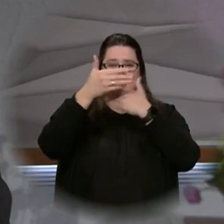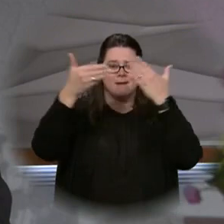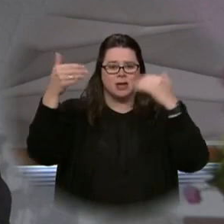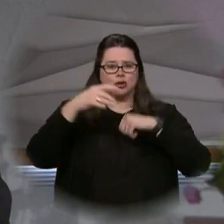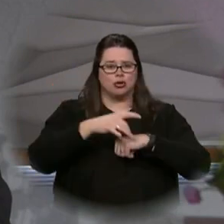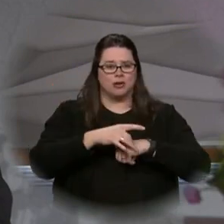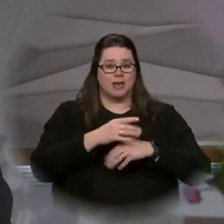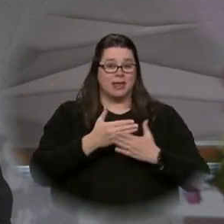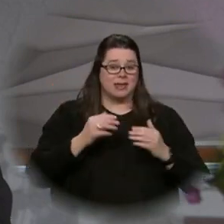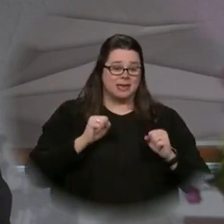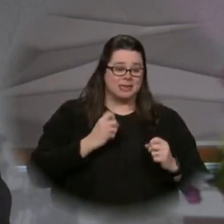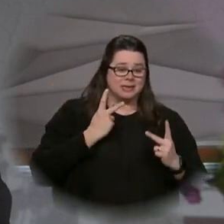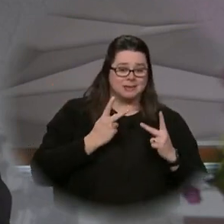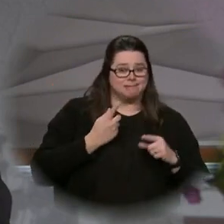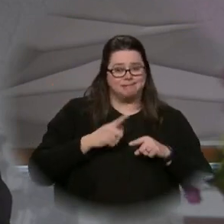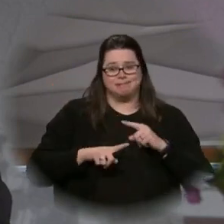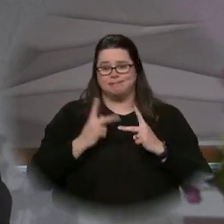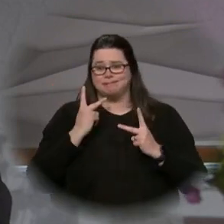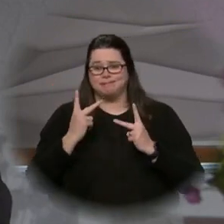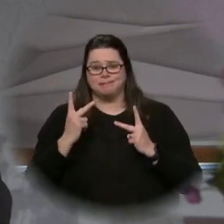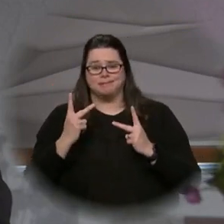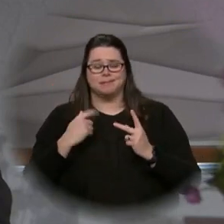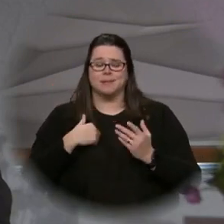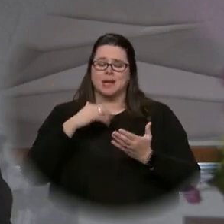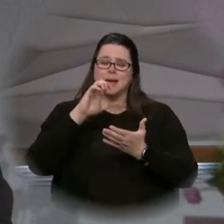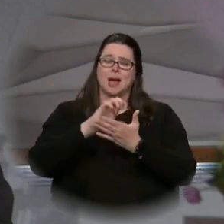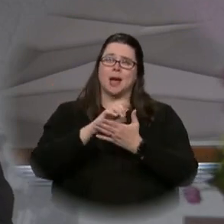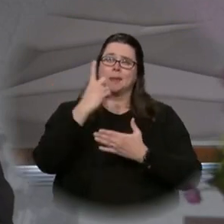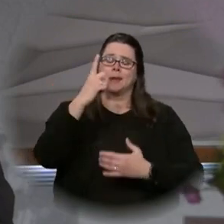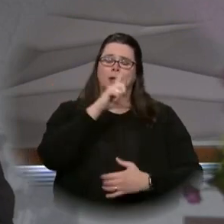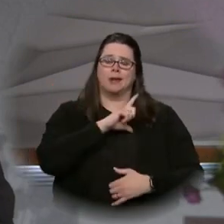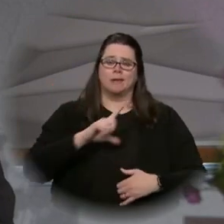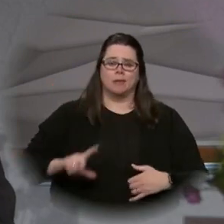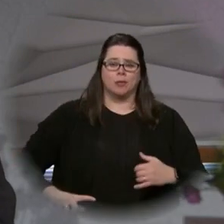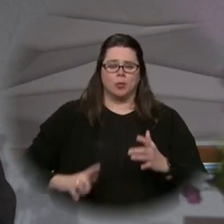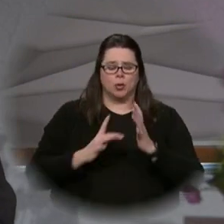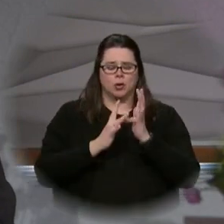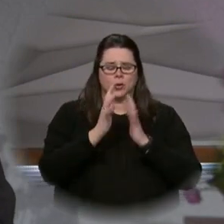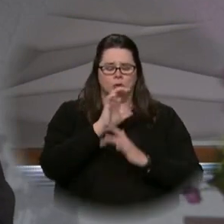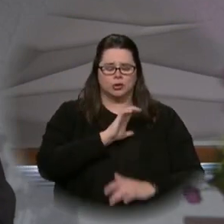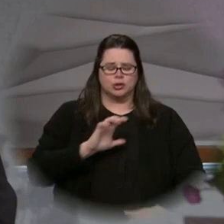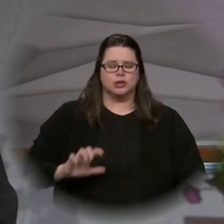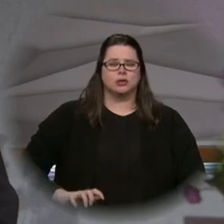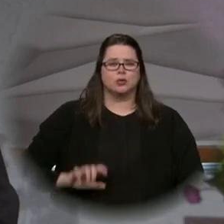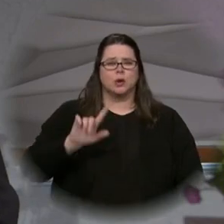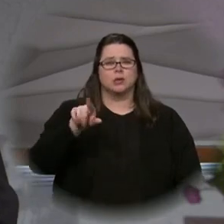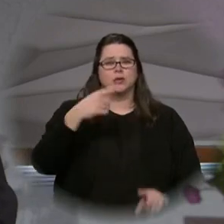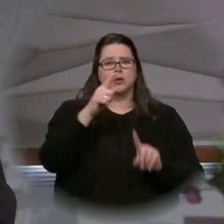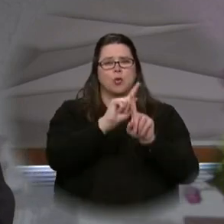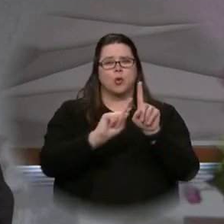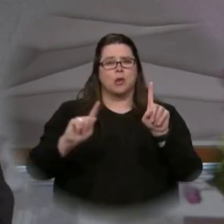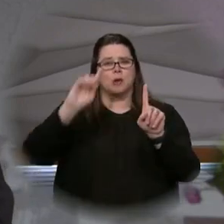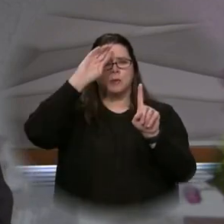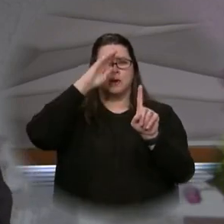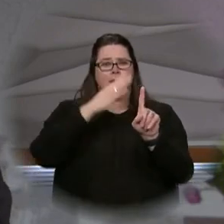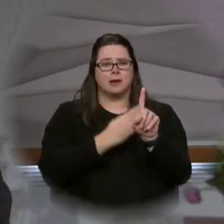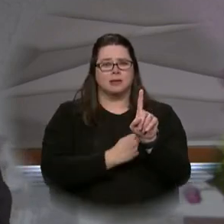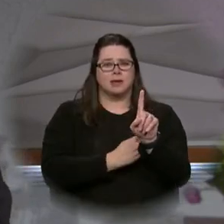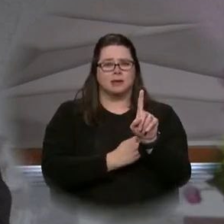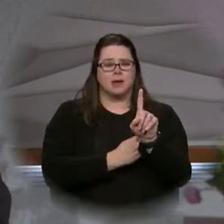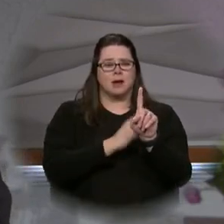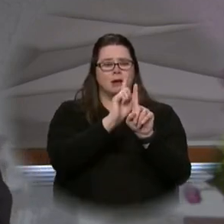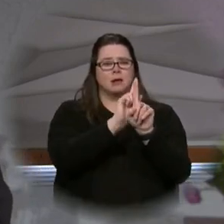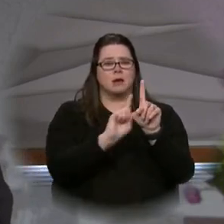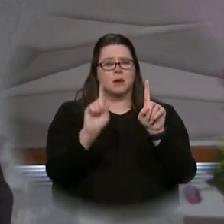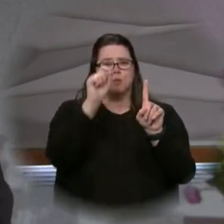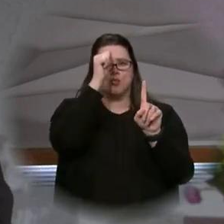maker of heaven and earth, of all things visible and invisible. I believe in one Lord Jesus Christ, the only begotten